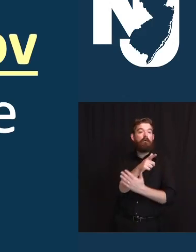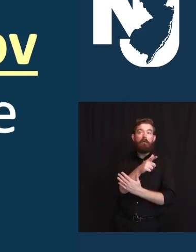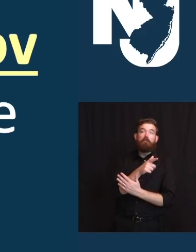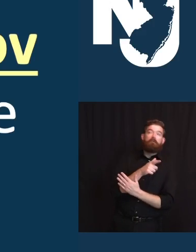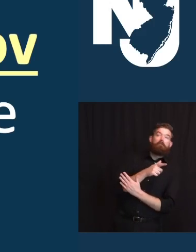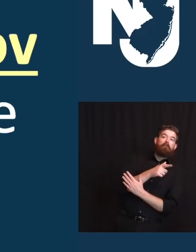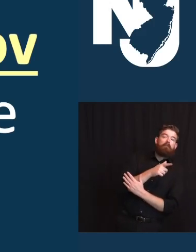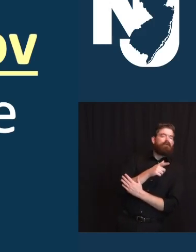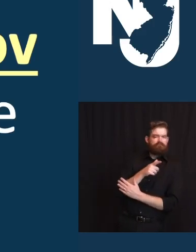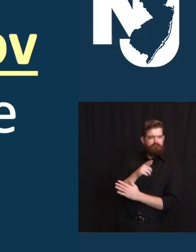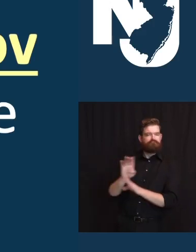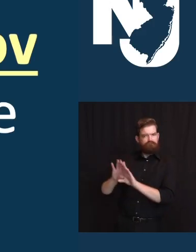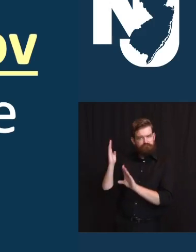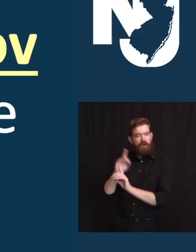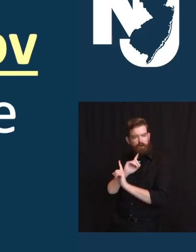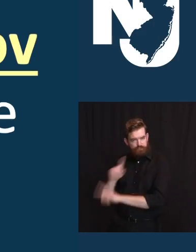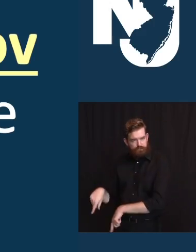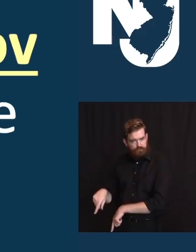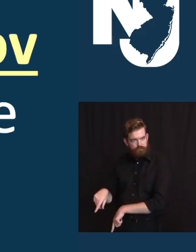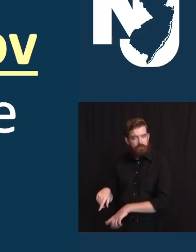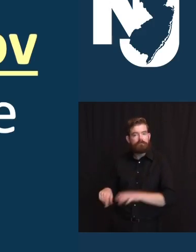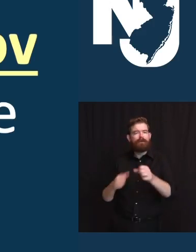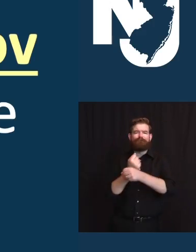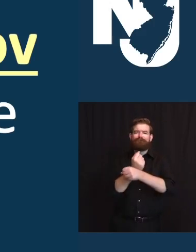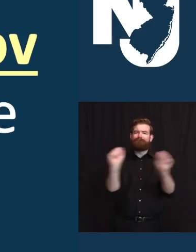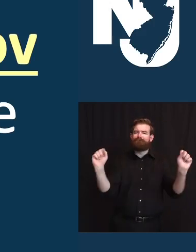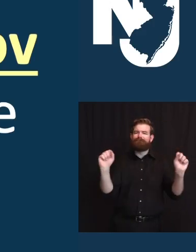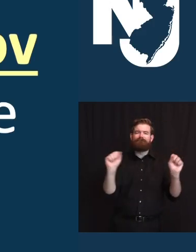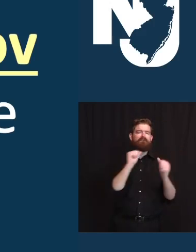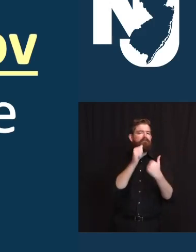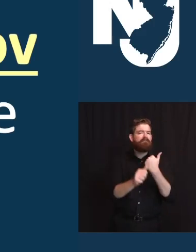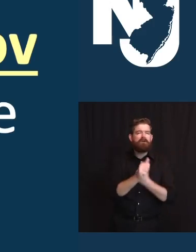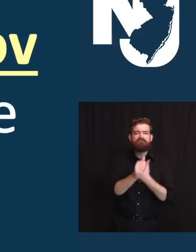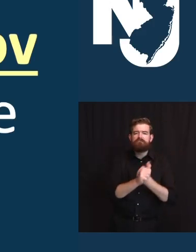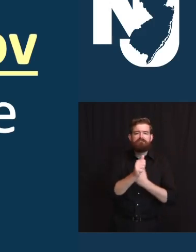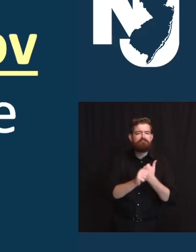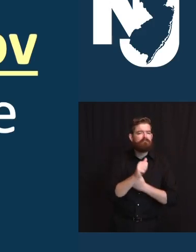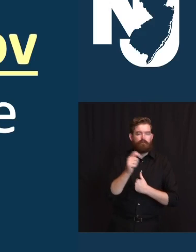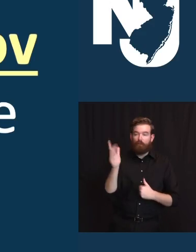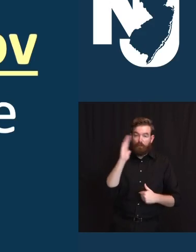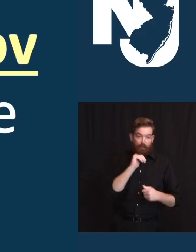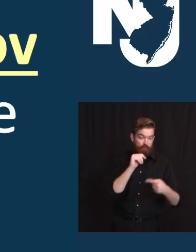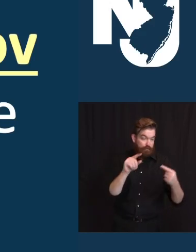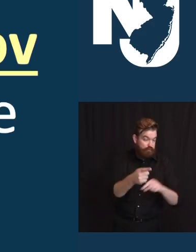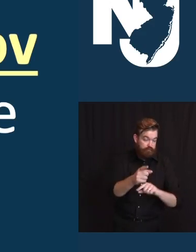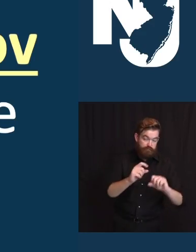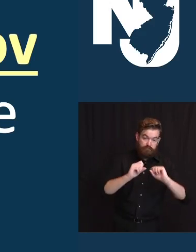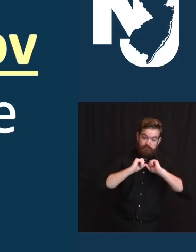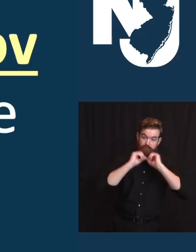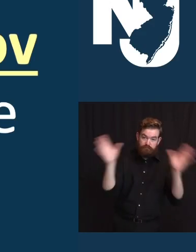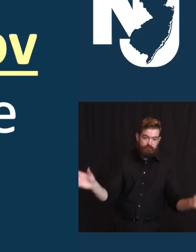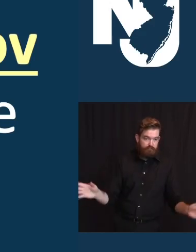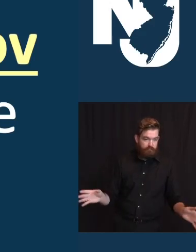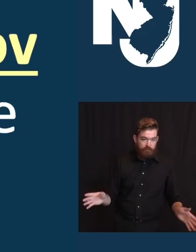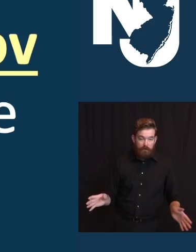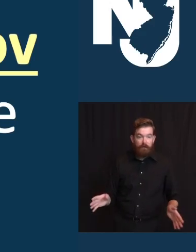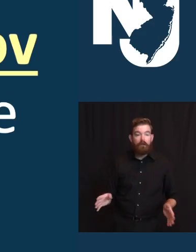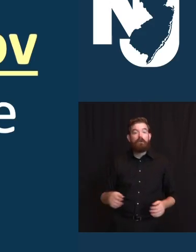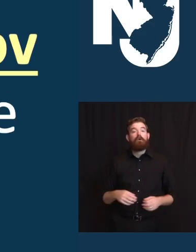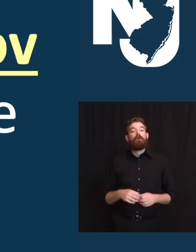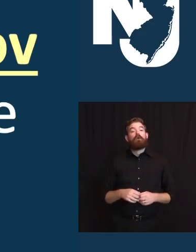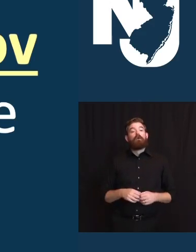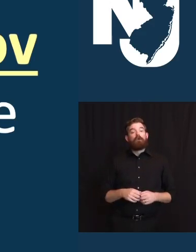federal law and cannot be used against you in any way. Getting counted is quick, it's important, it's your civic duty,